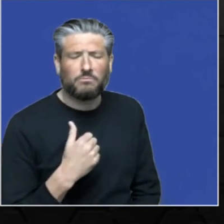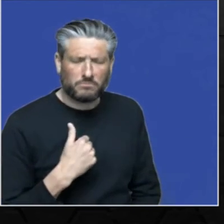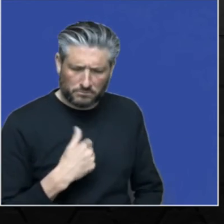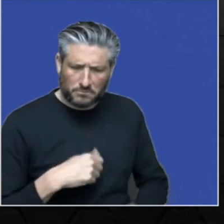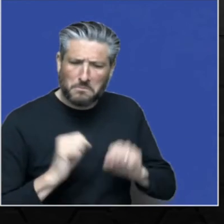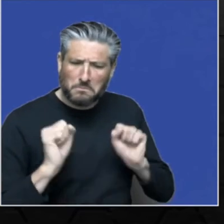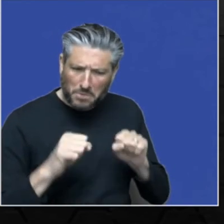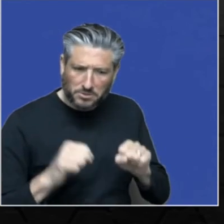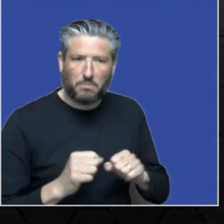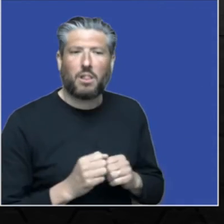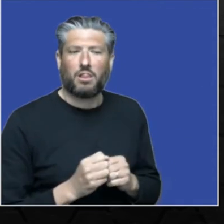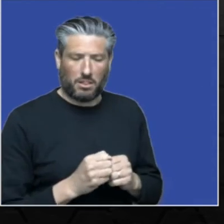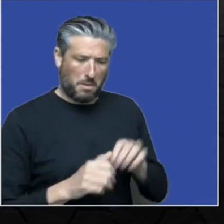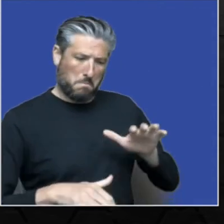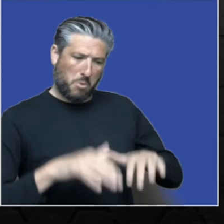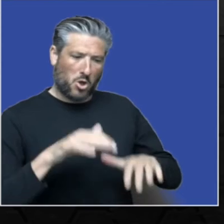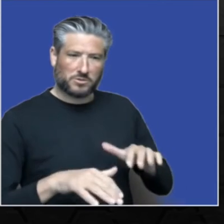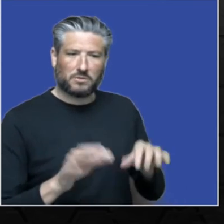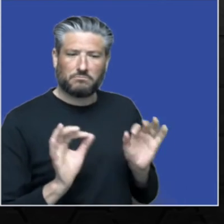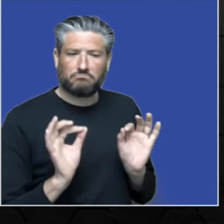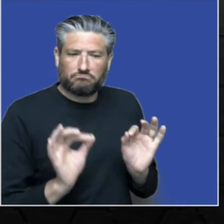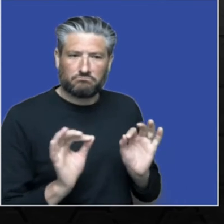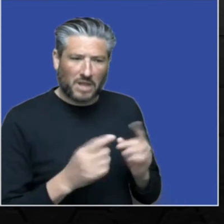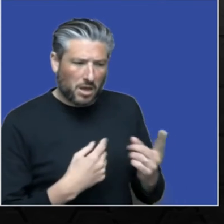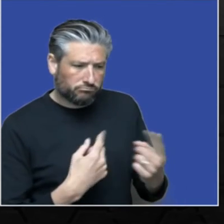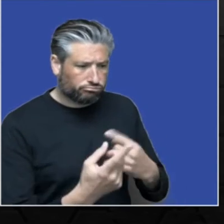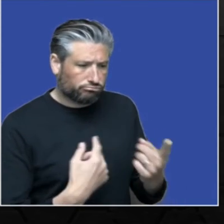questions and give you the information you want.